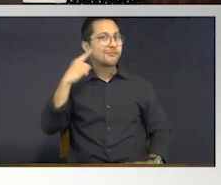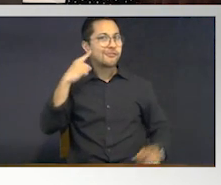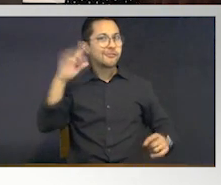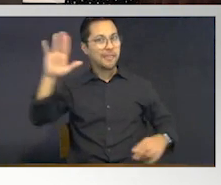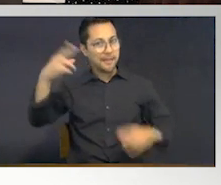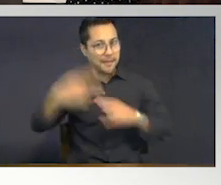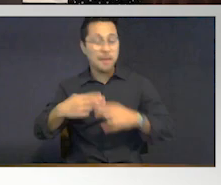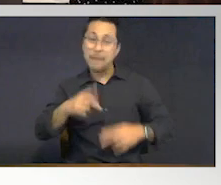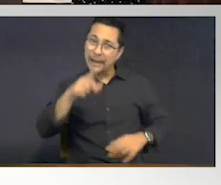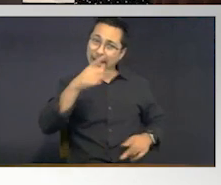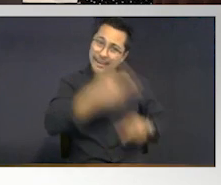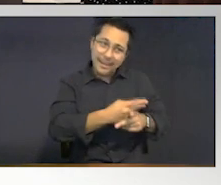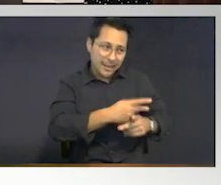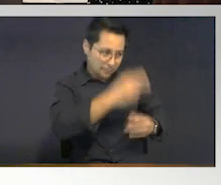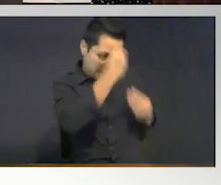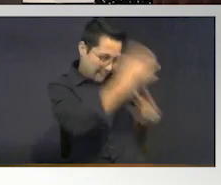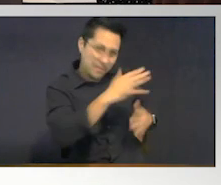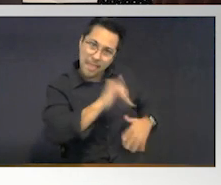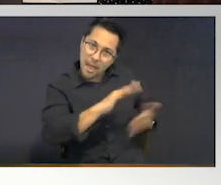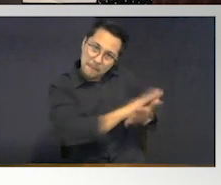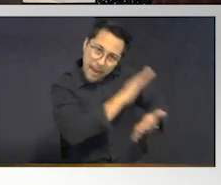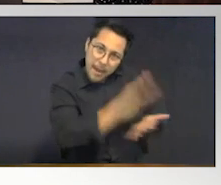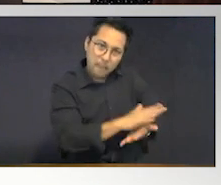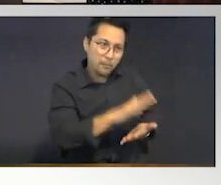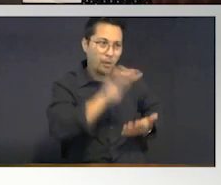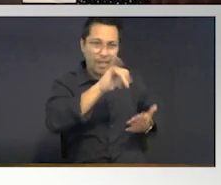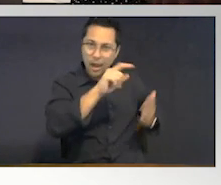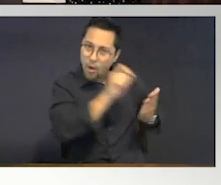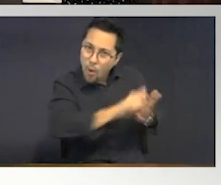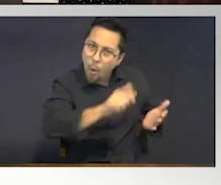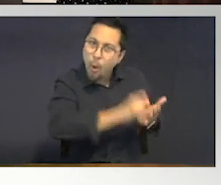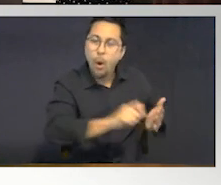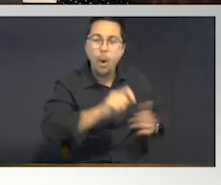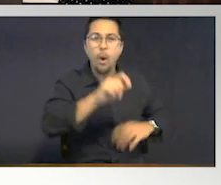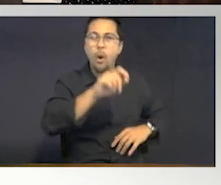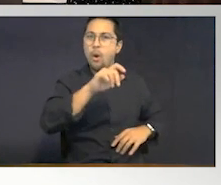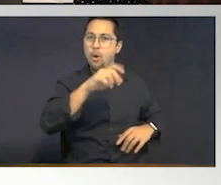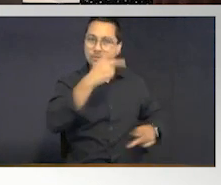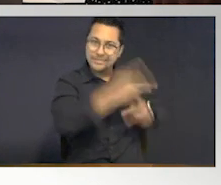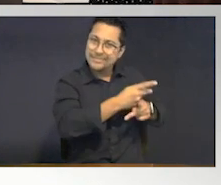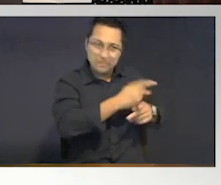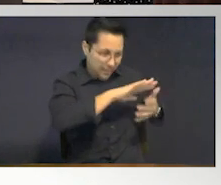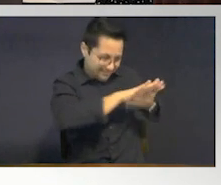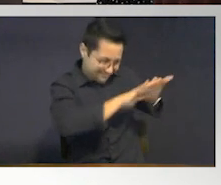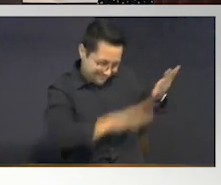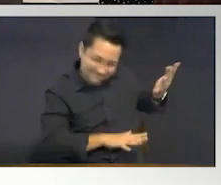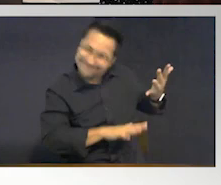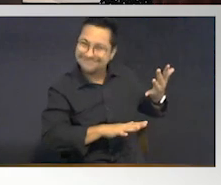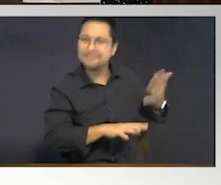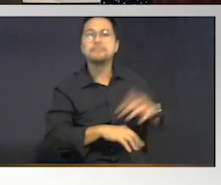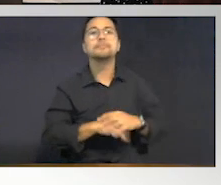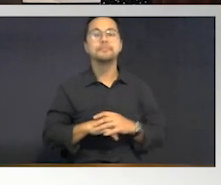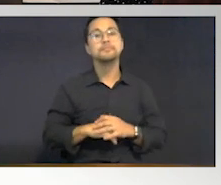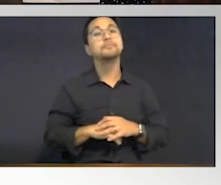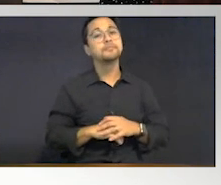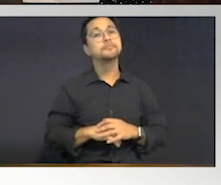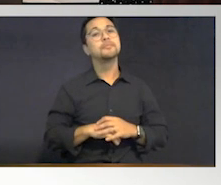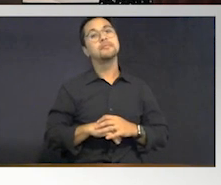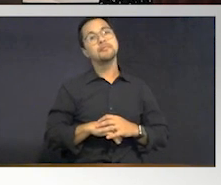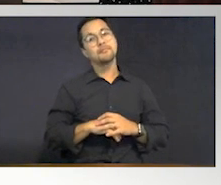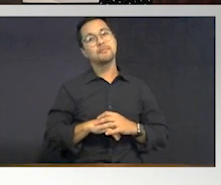keeping that paper trail, keeping those notes, keeping those electronic files, all those things.